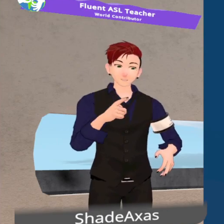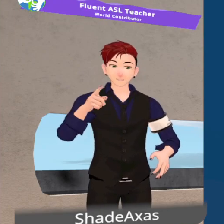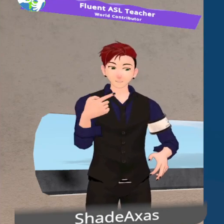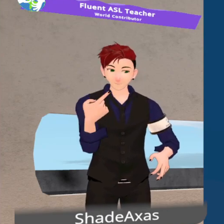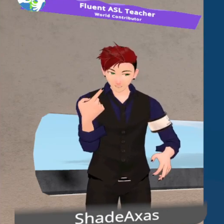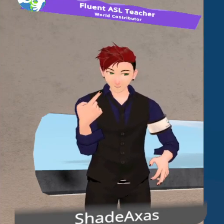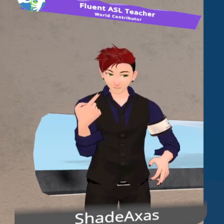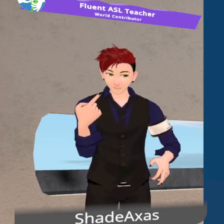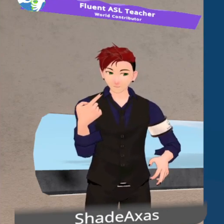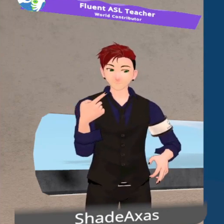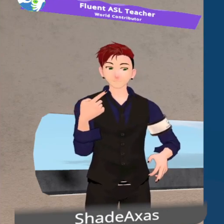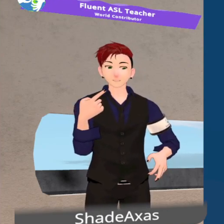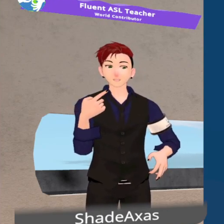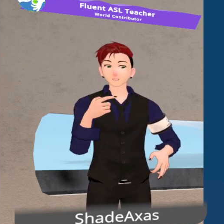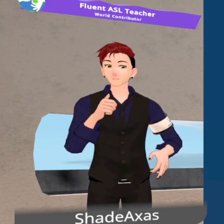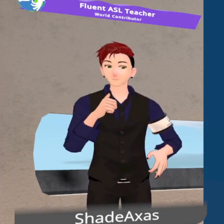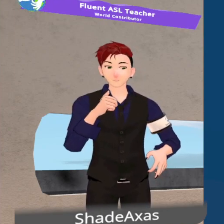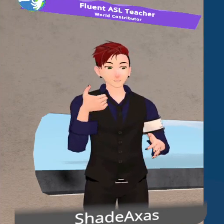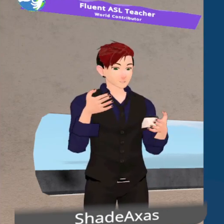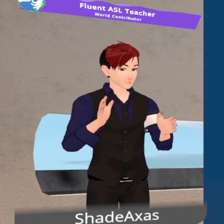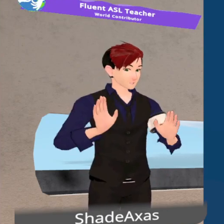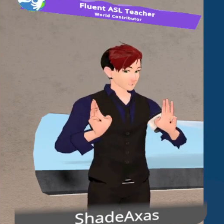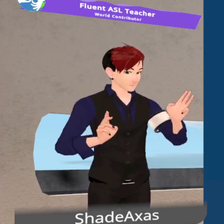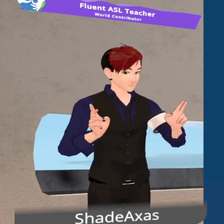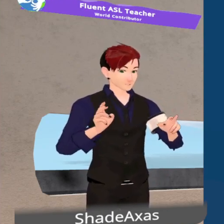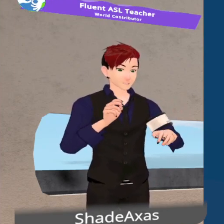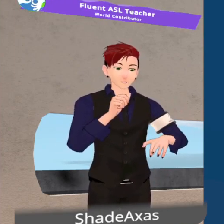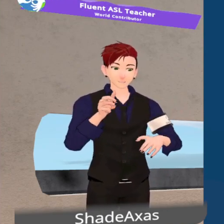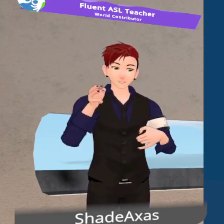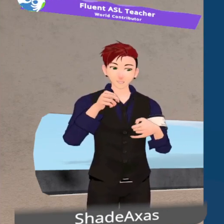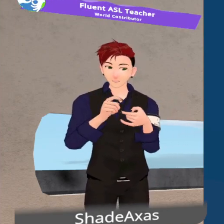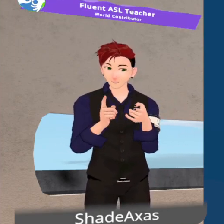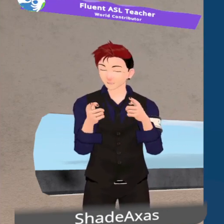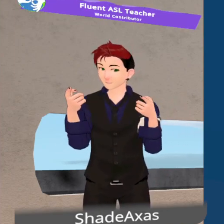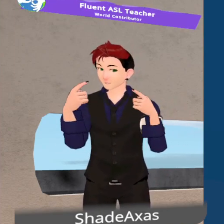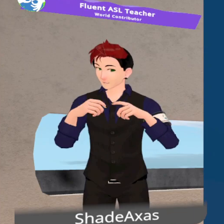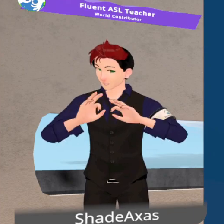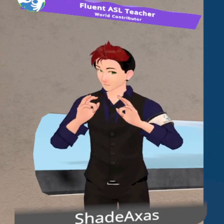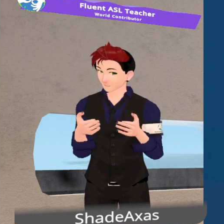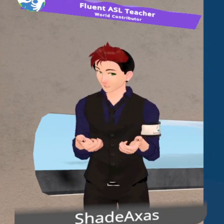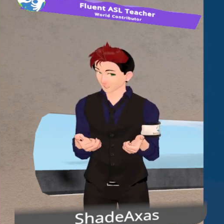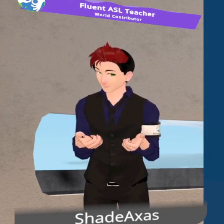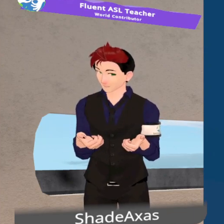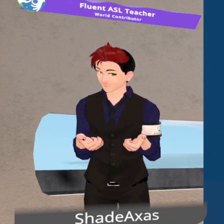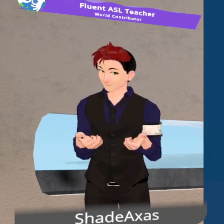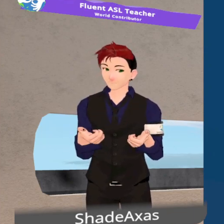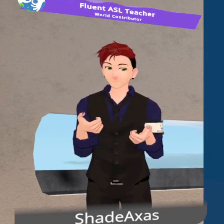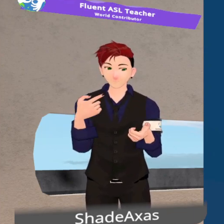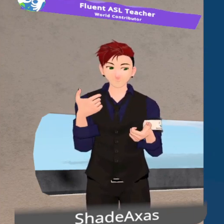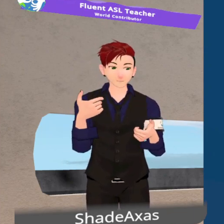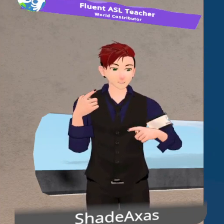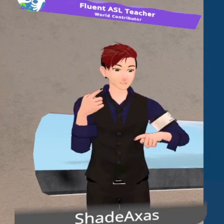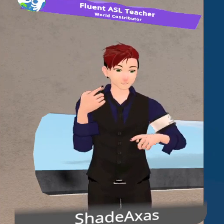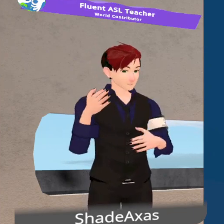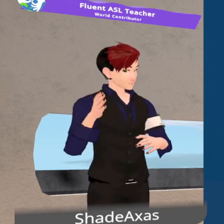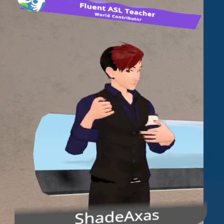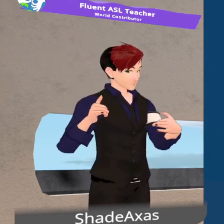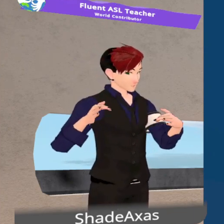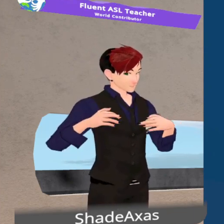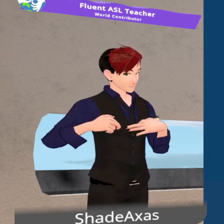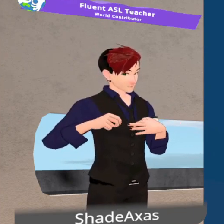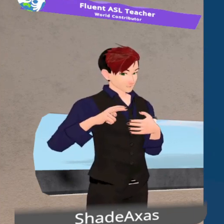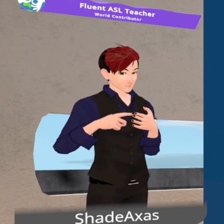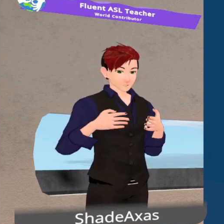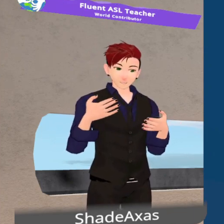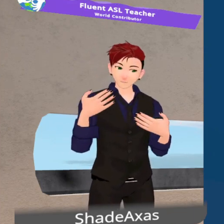Classes are invite only. So we do not let people who are not in the Discord come to classes, because then we don't